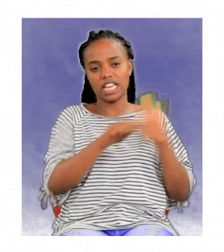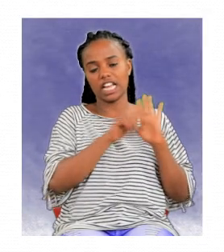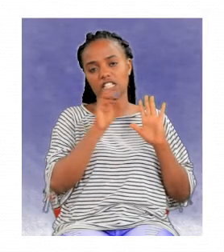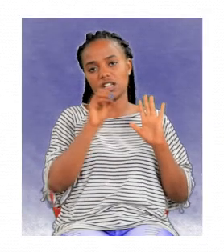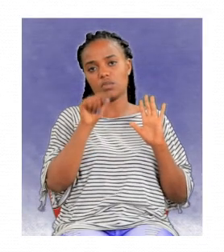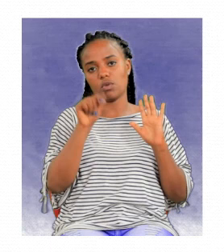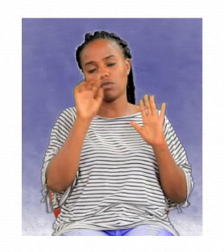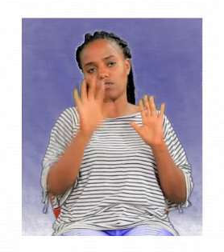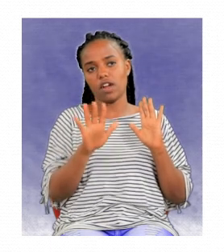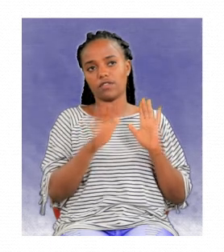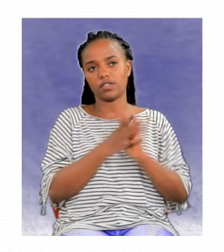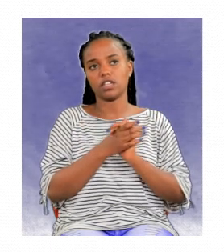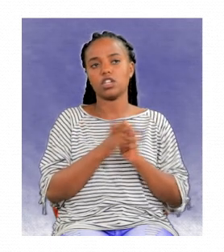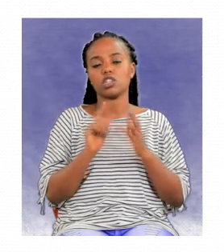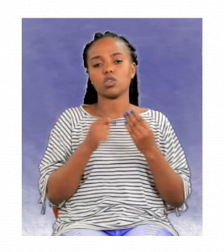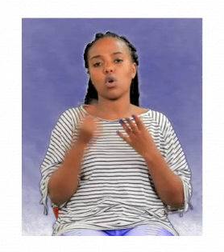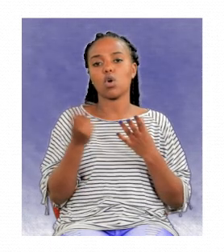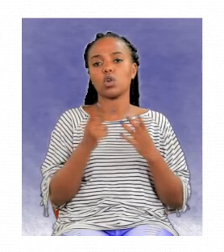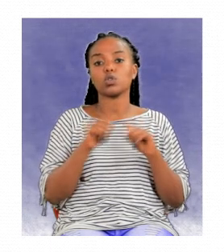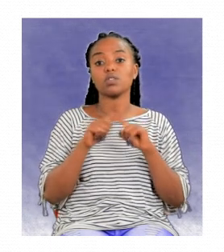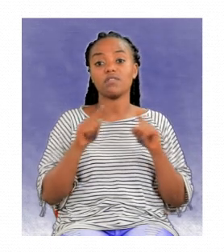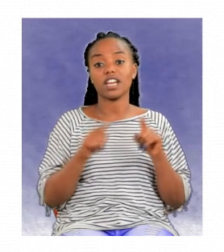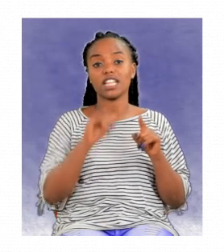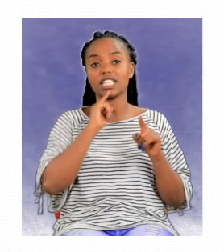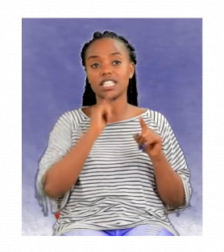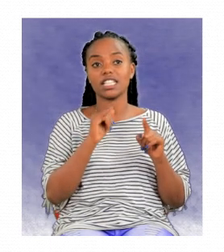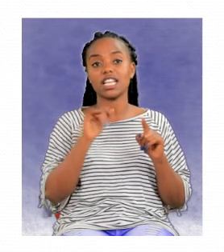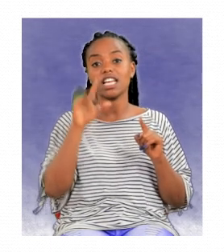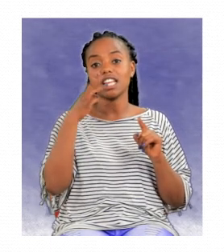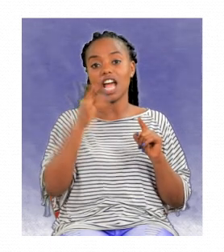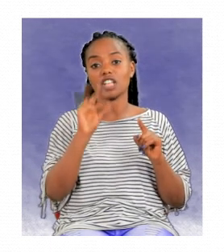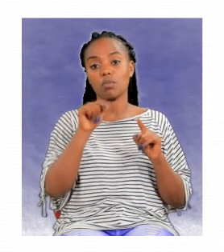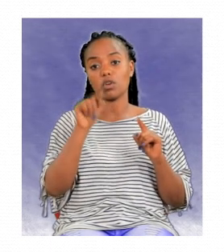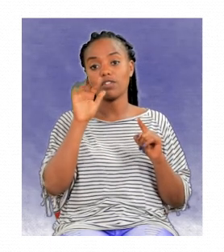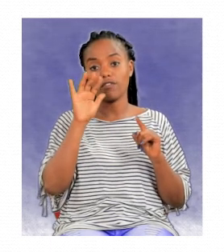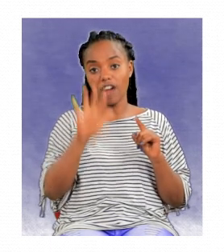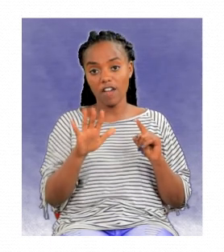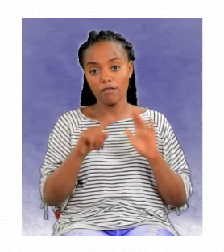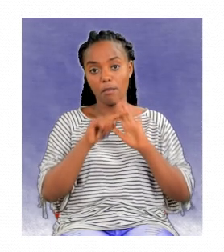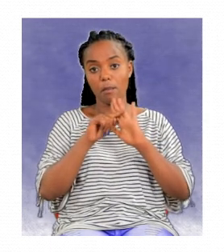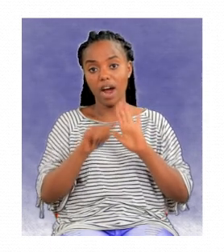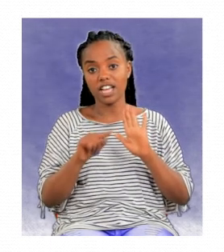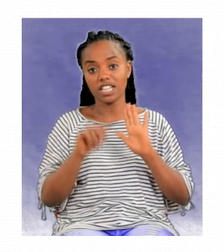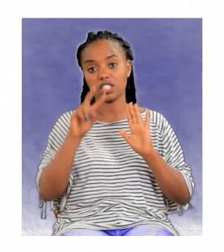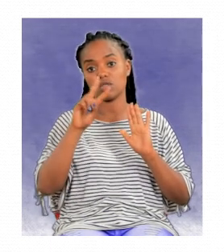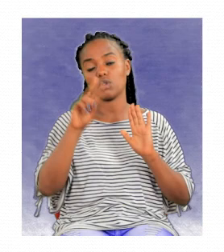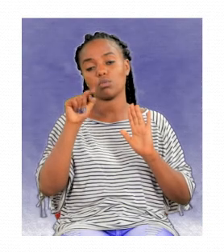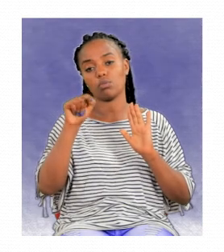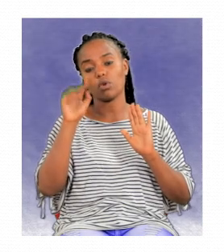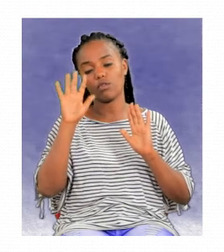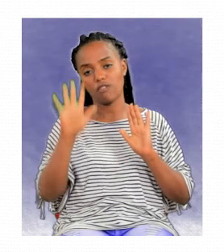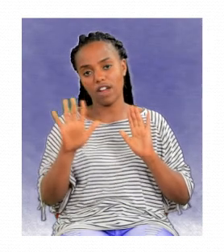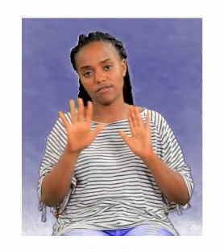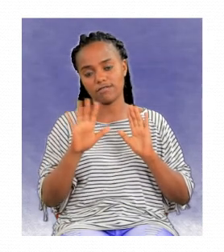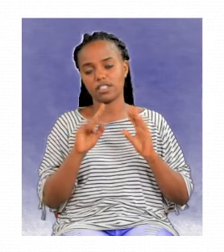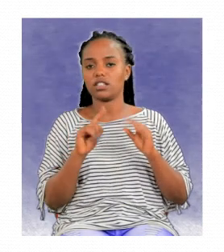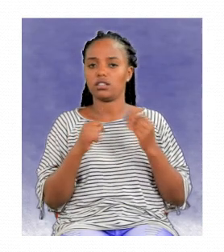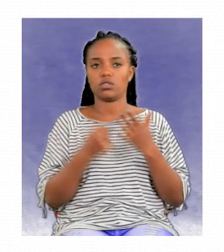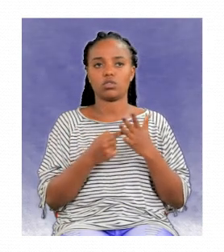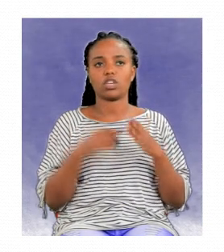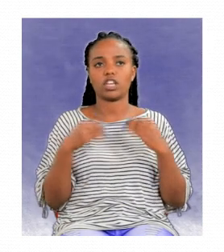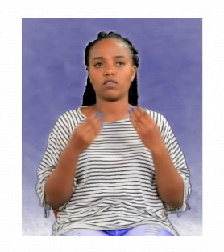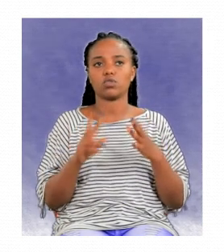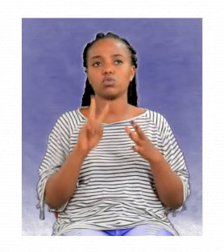negative 0.5. The difference between these two, 19.5 minus 0.5 gives you this 20. Therefore,